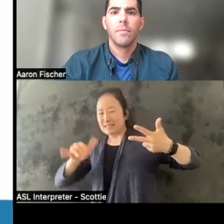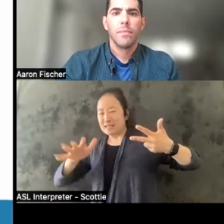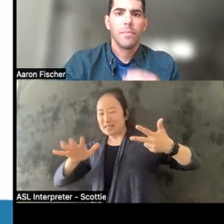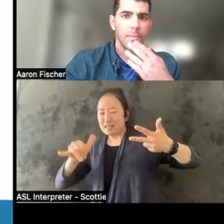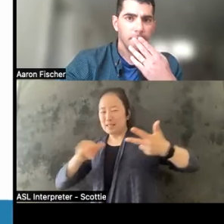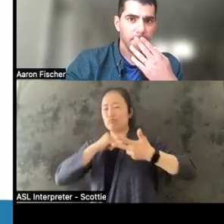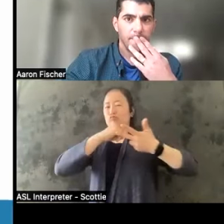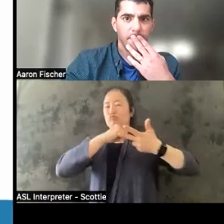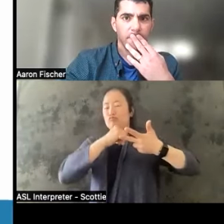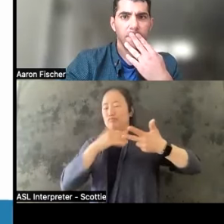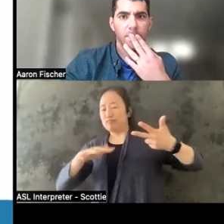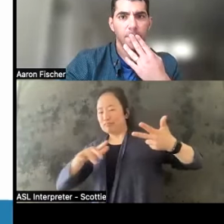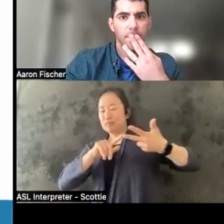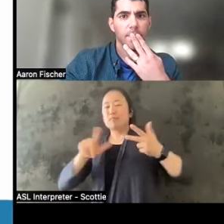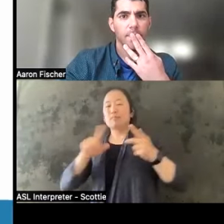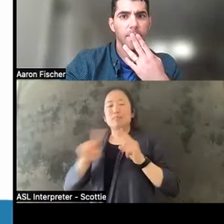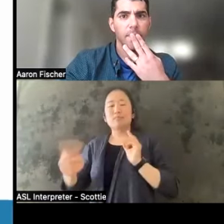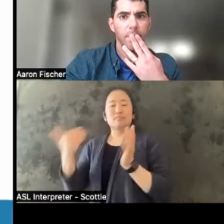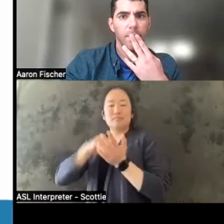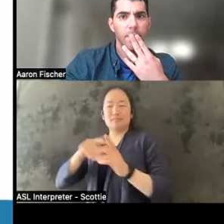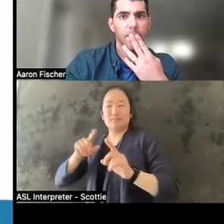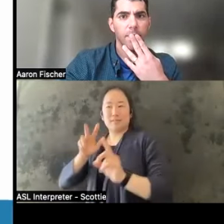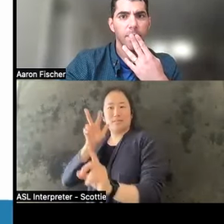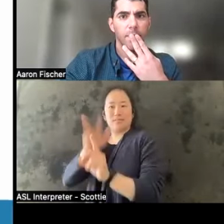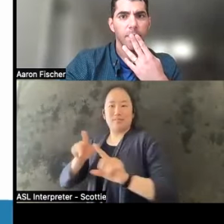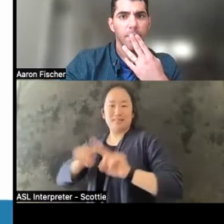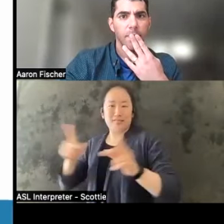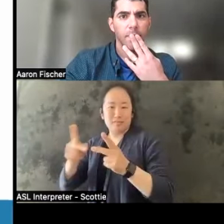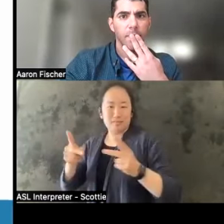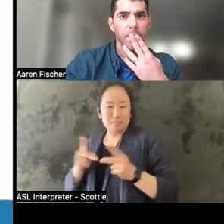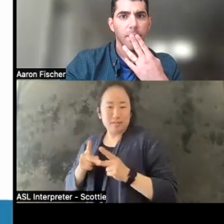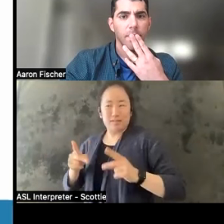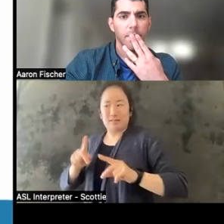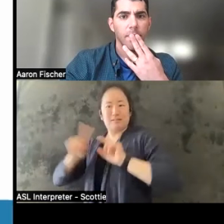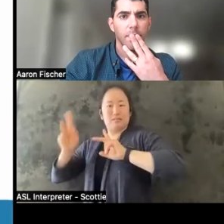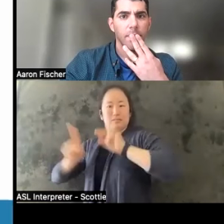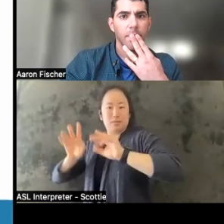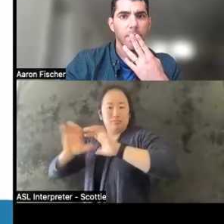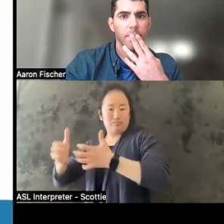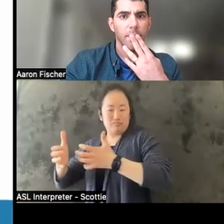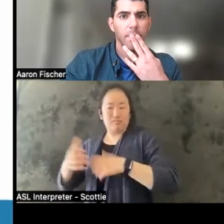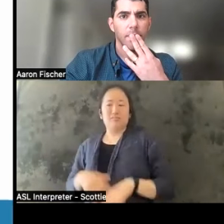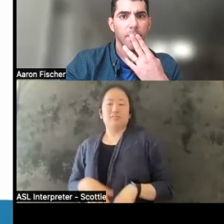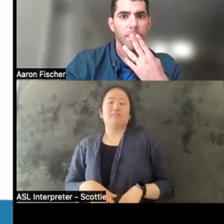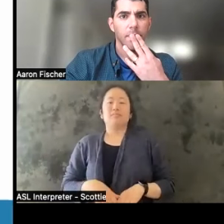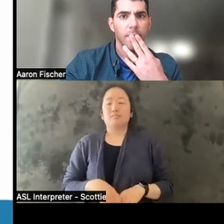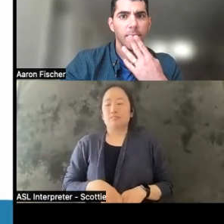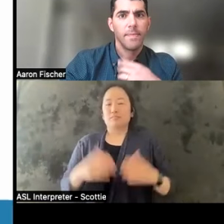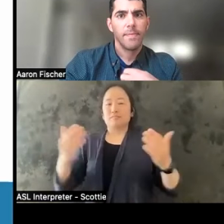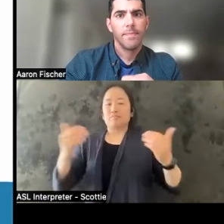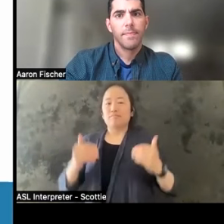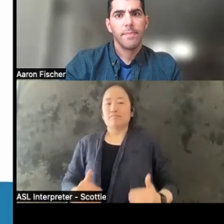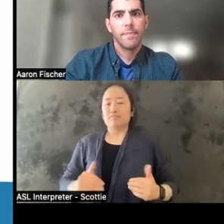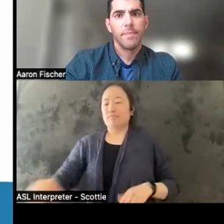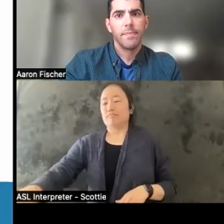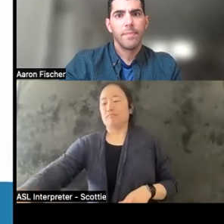but a different group of entities that are covered by it. Next slide, please.